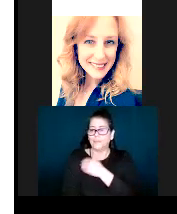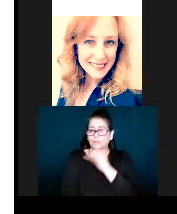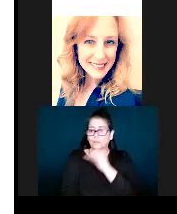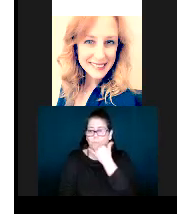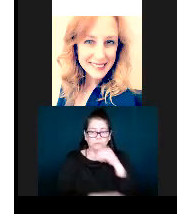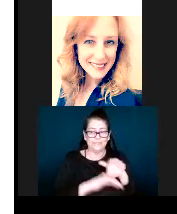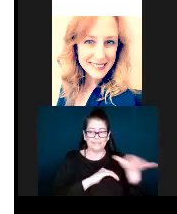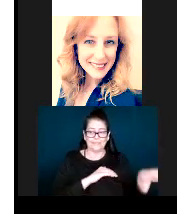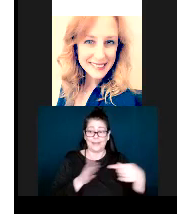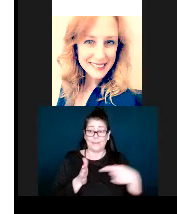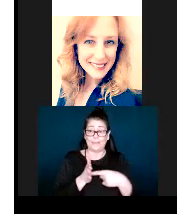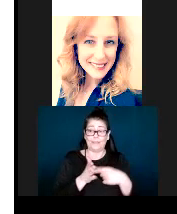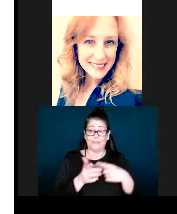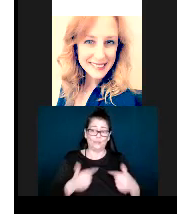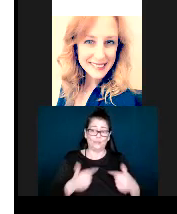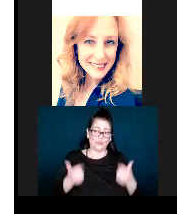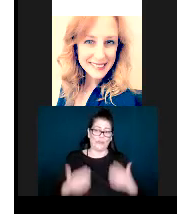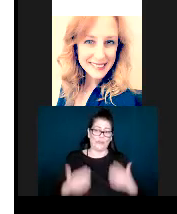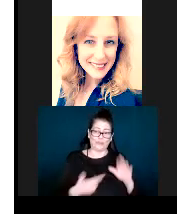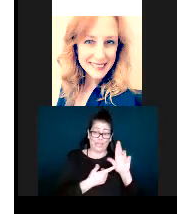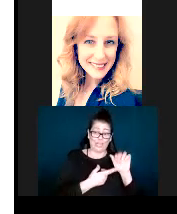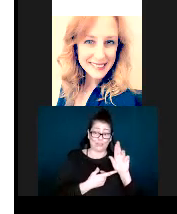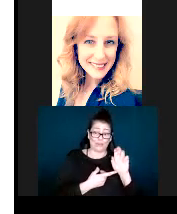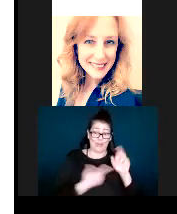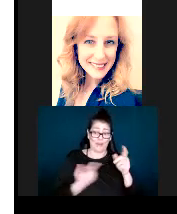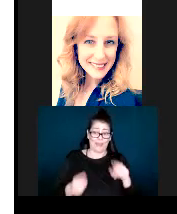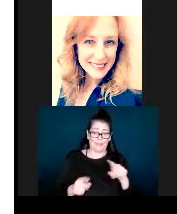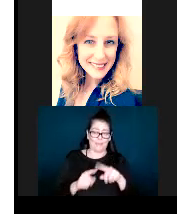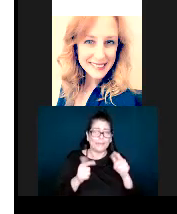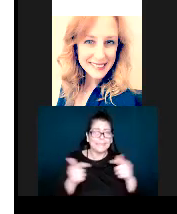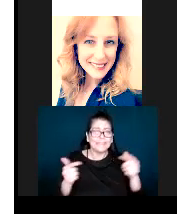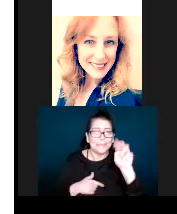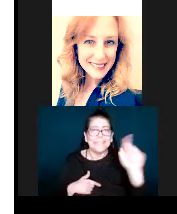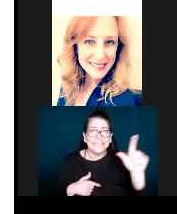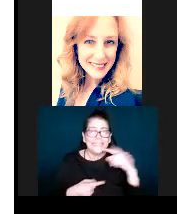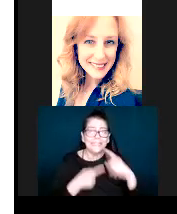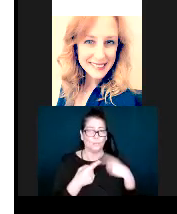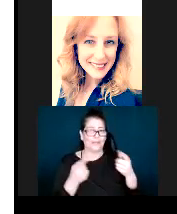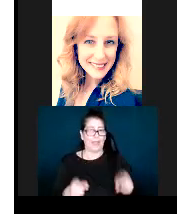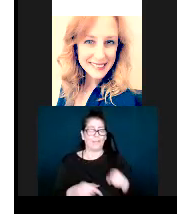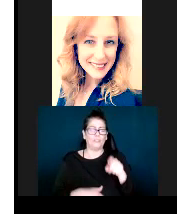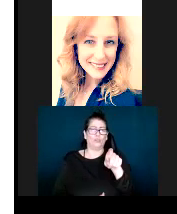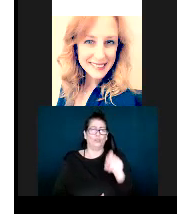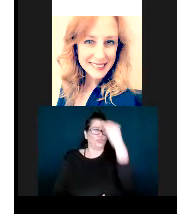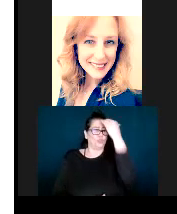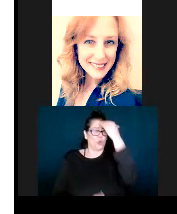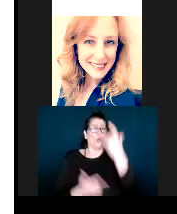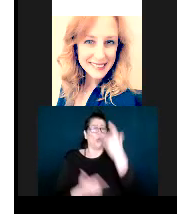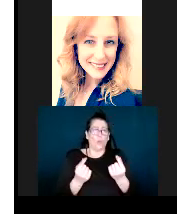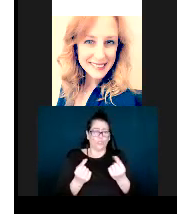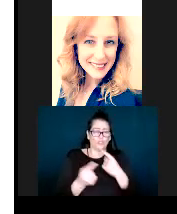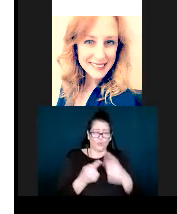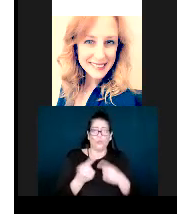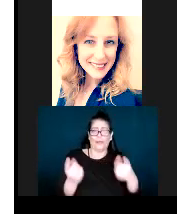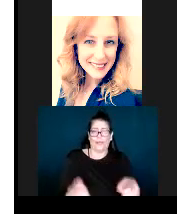very rarely, but it's a big deal when it happens. So you want to make sure you can help them with that process. You want to